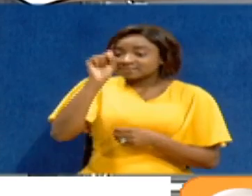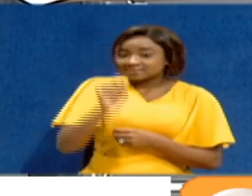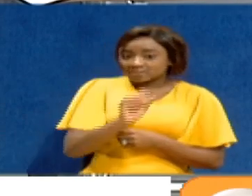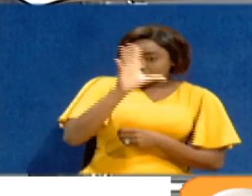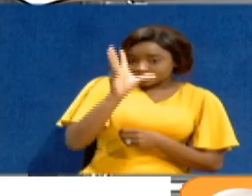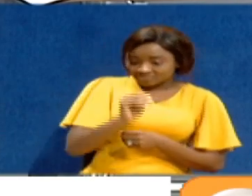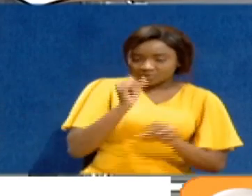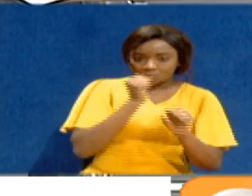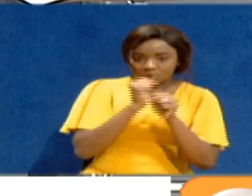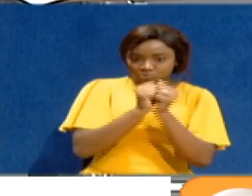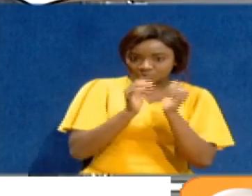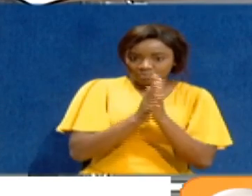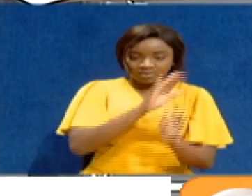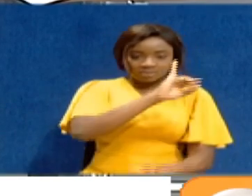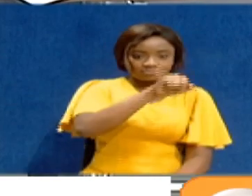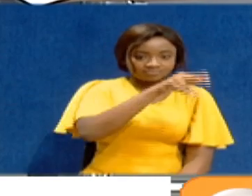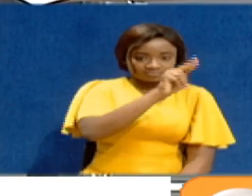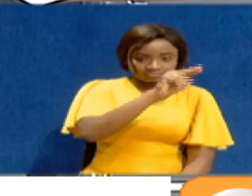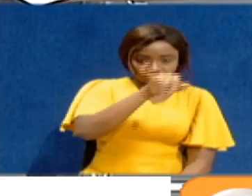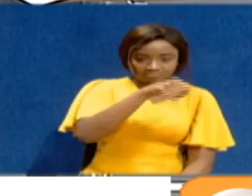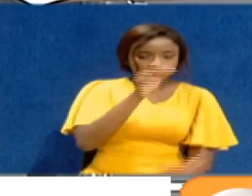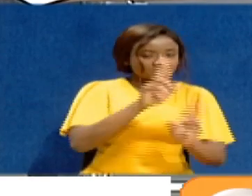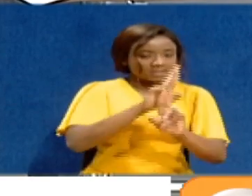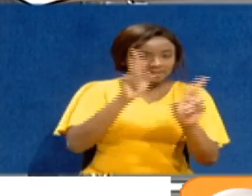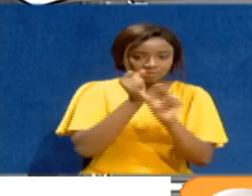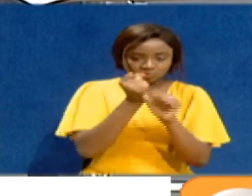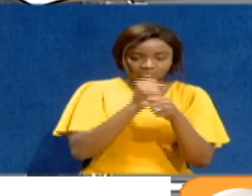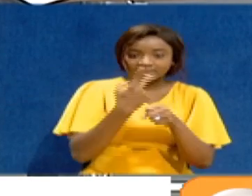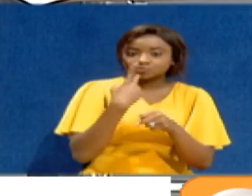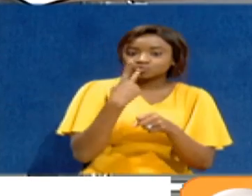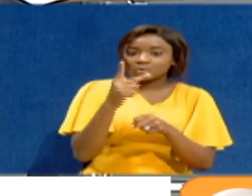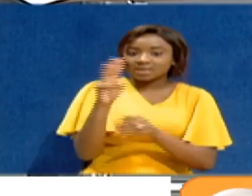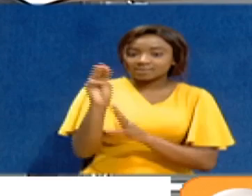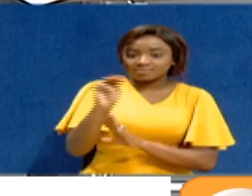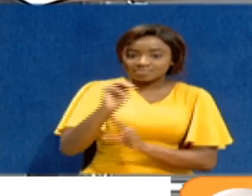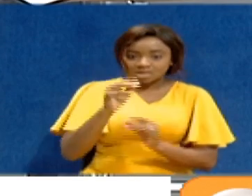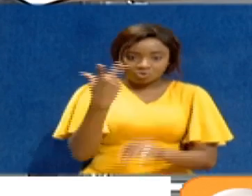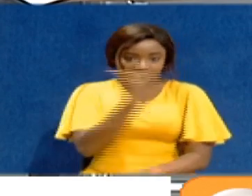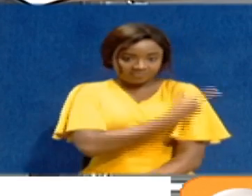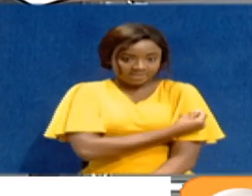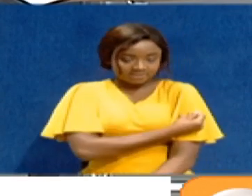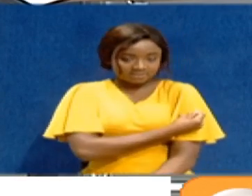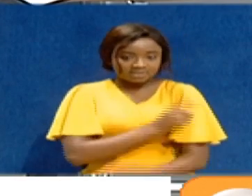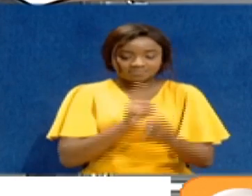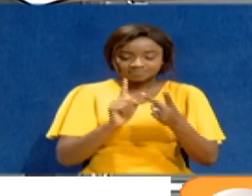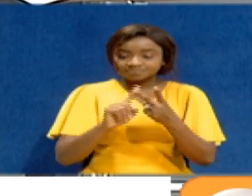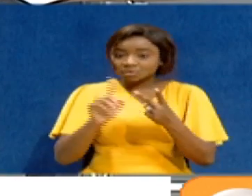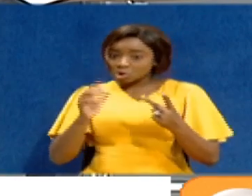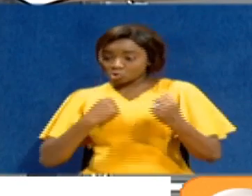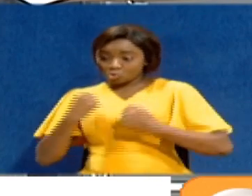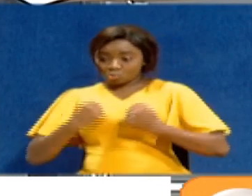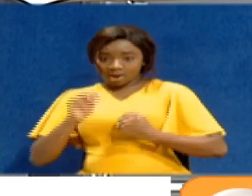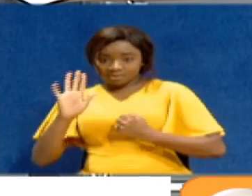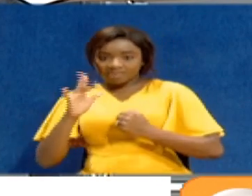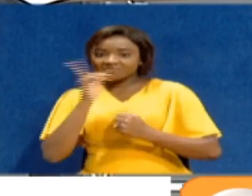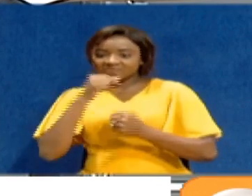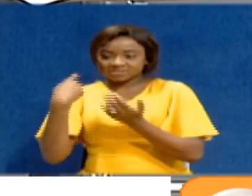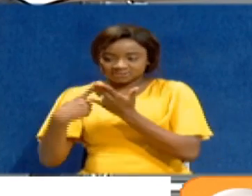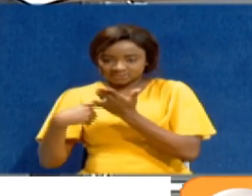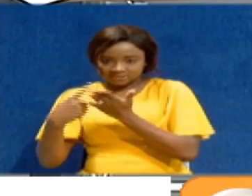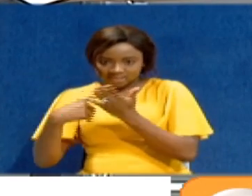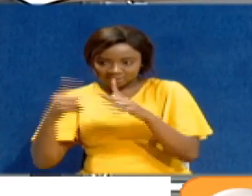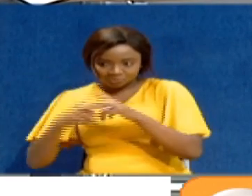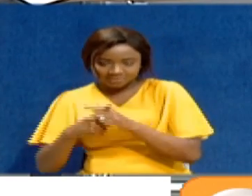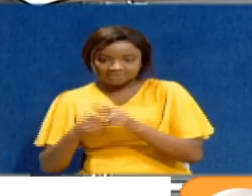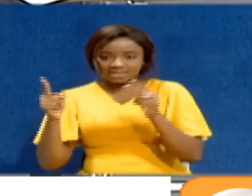partnership deal with Johnson & Johnson, says it is ready to produce 200 million doses, while Rwanda has initiated talks with Moderna